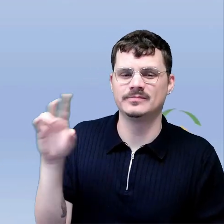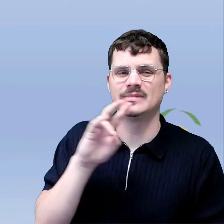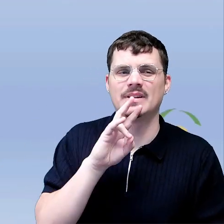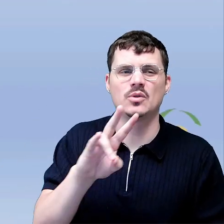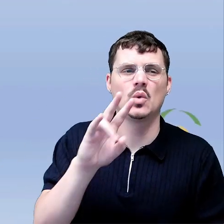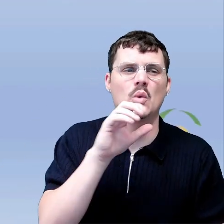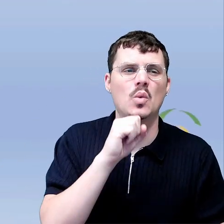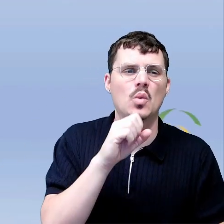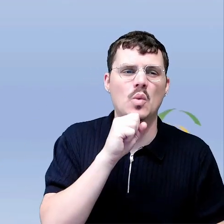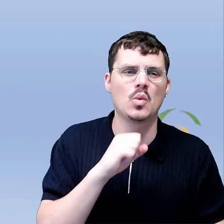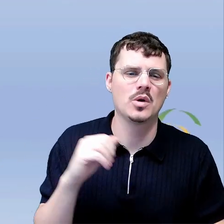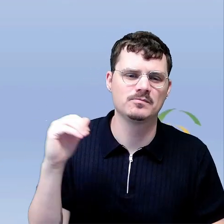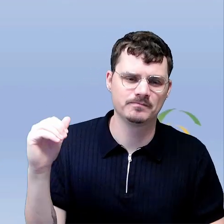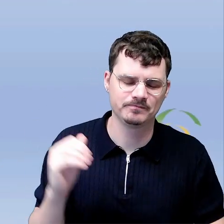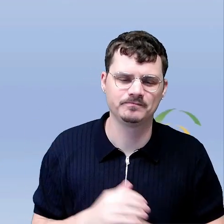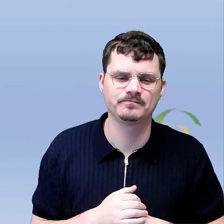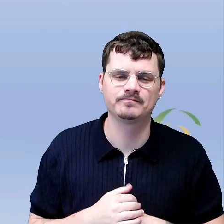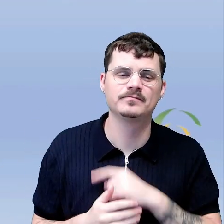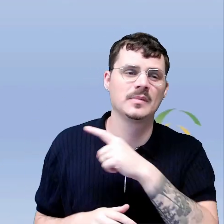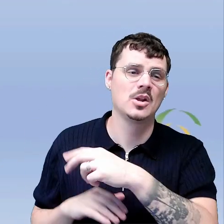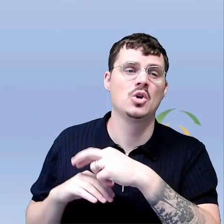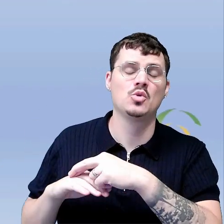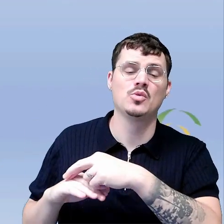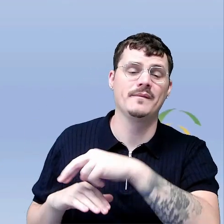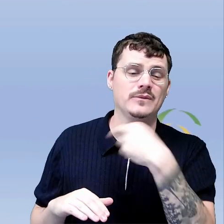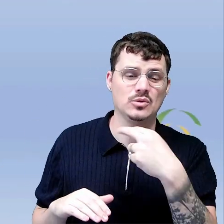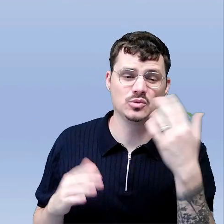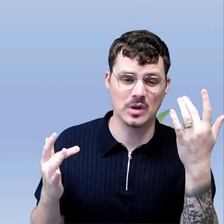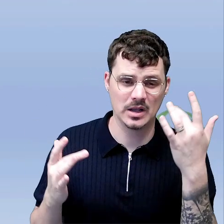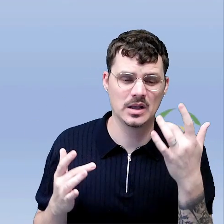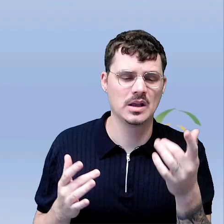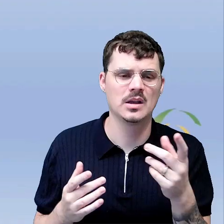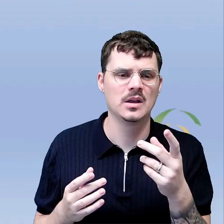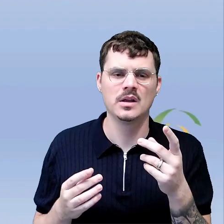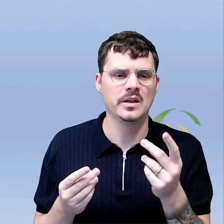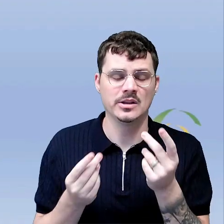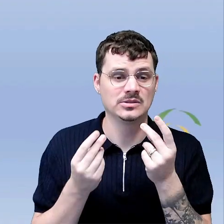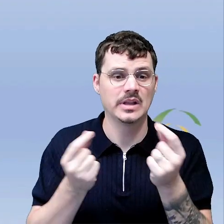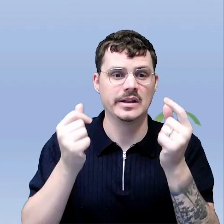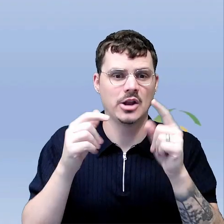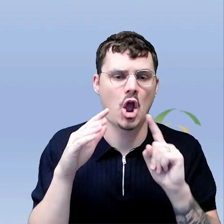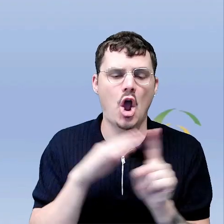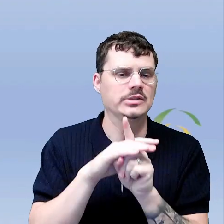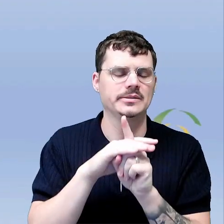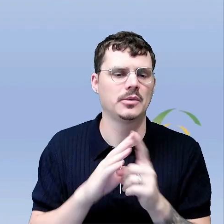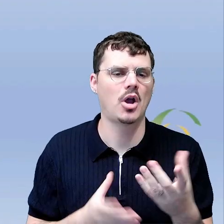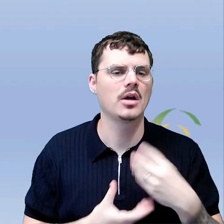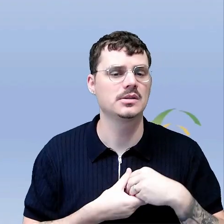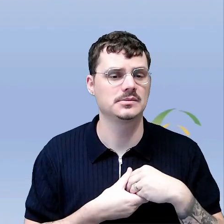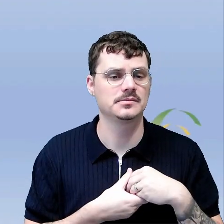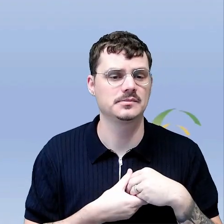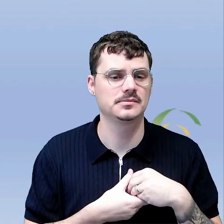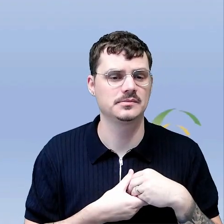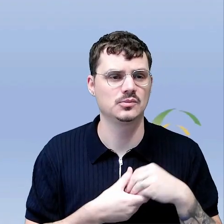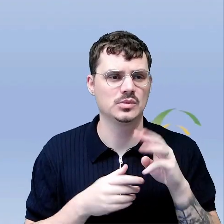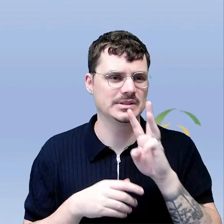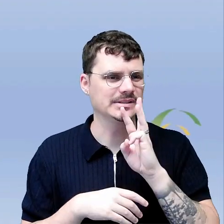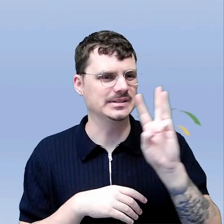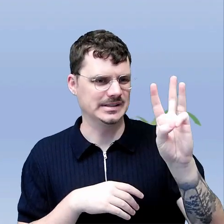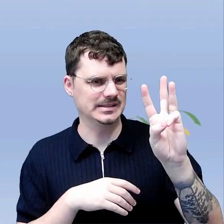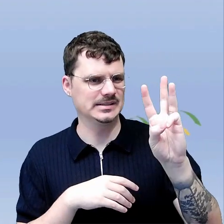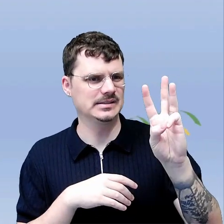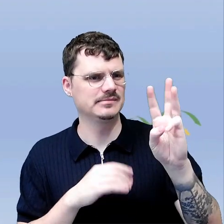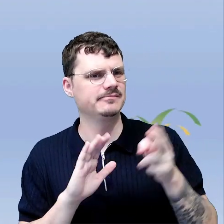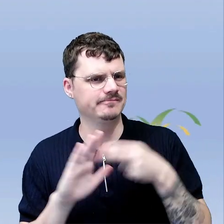old. He was referred for sudden onset autism when he was 6 years